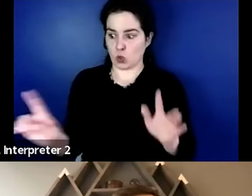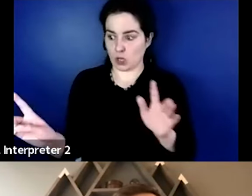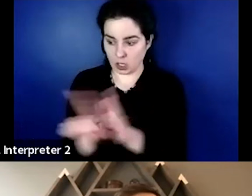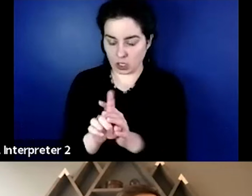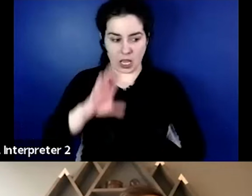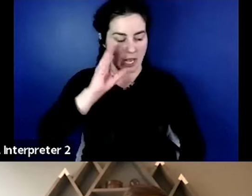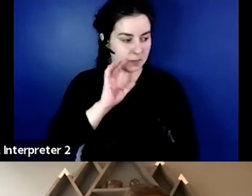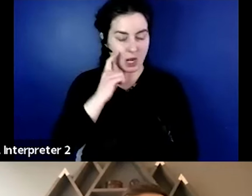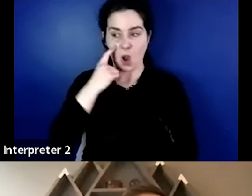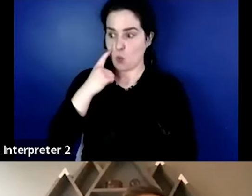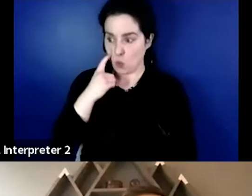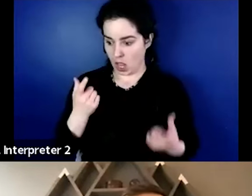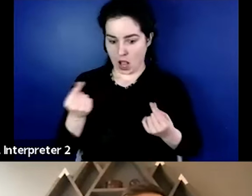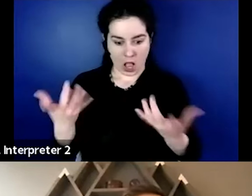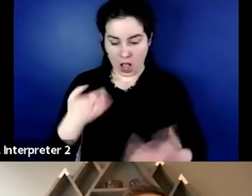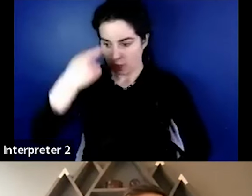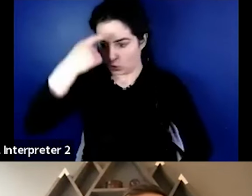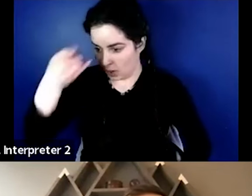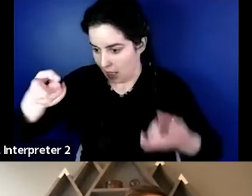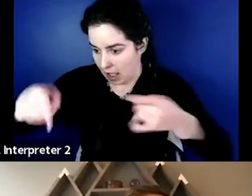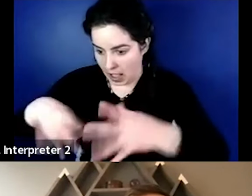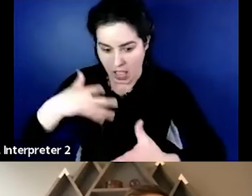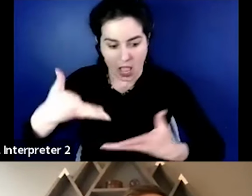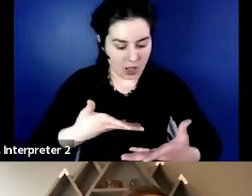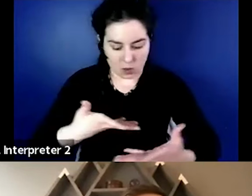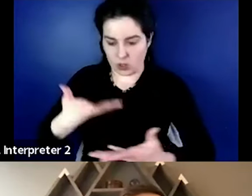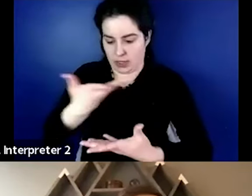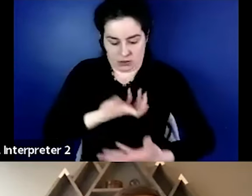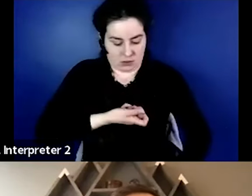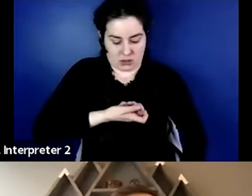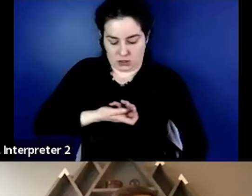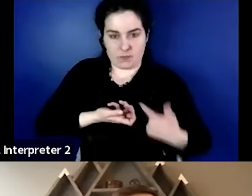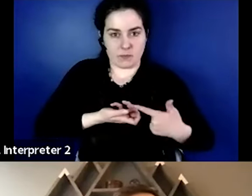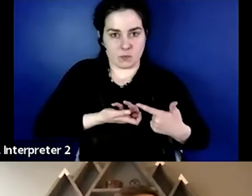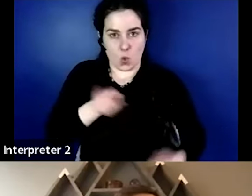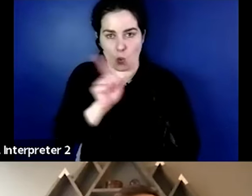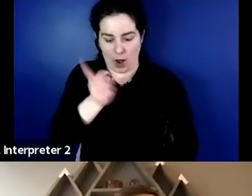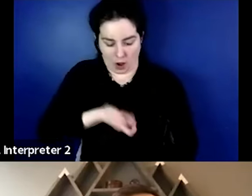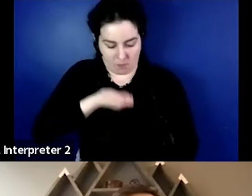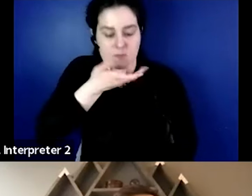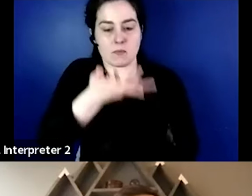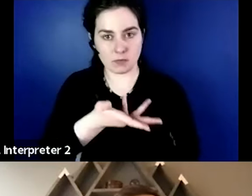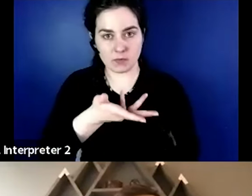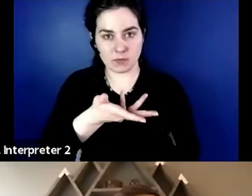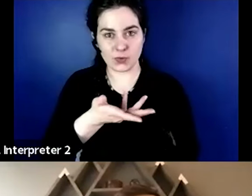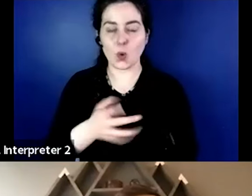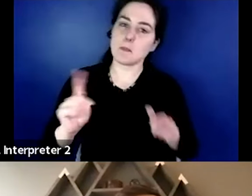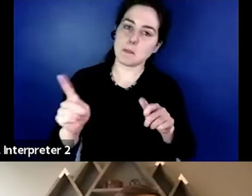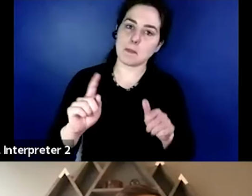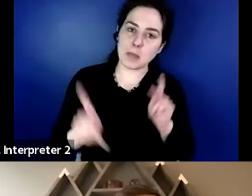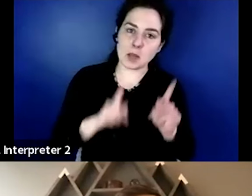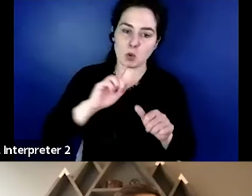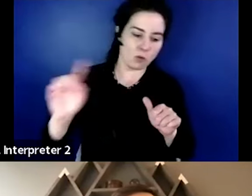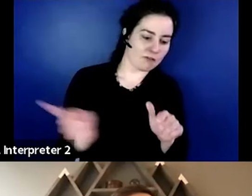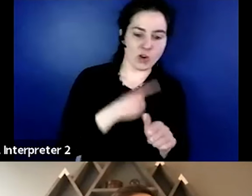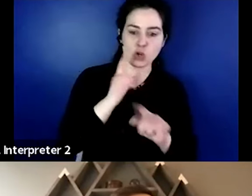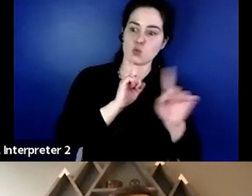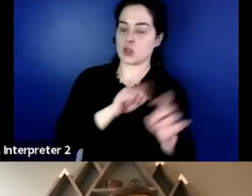that they witness. And sometimes that is not talked about enough around harm of first responders and the need to address trauma exposure.